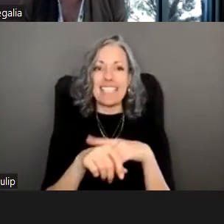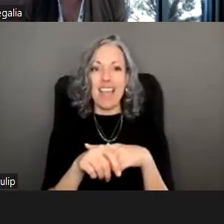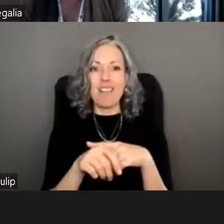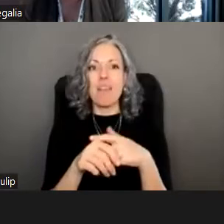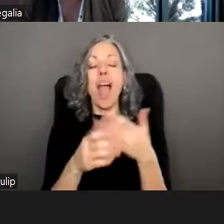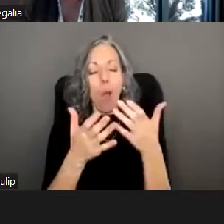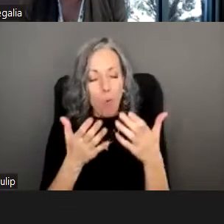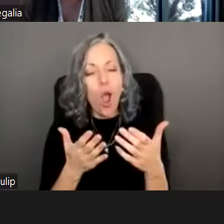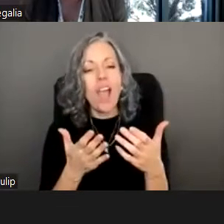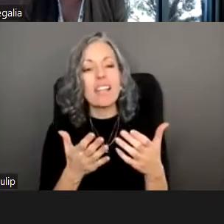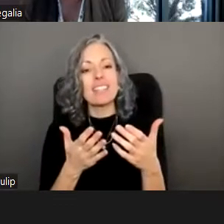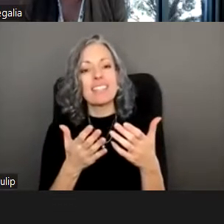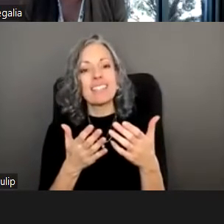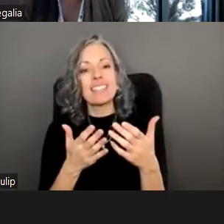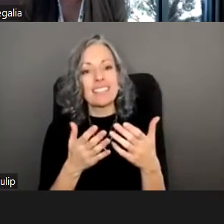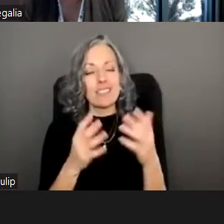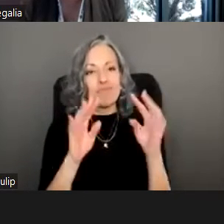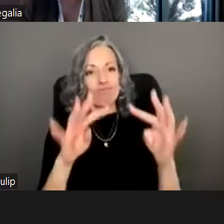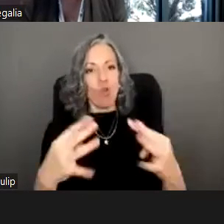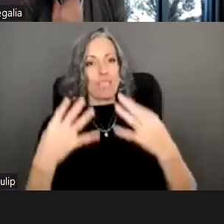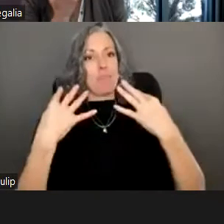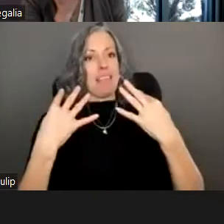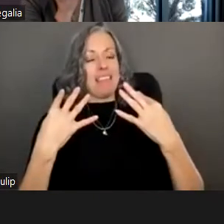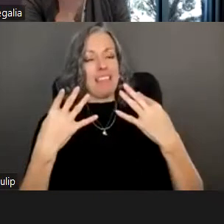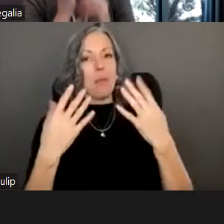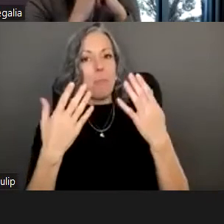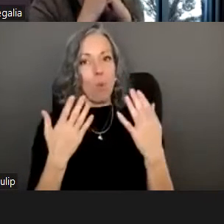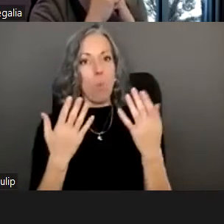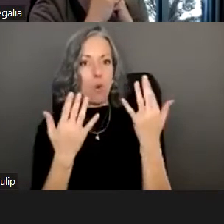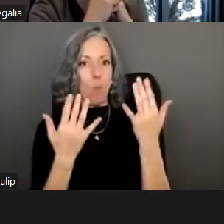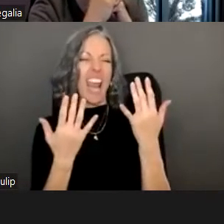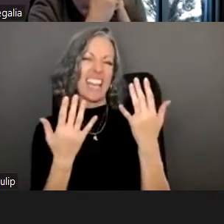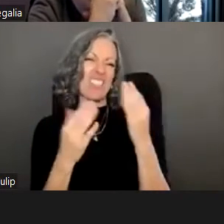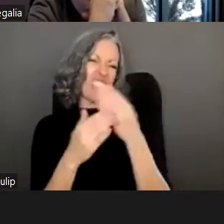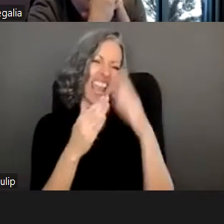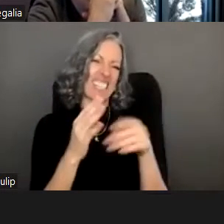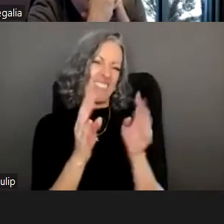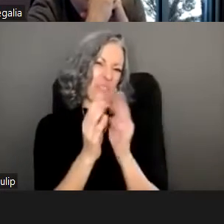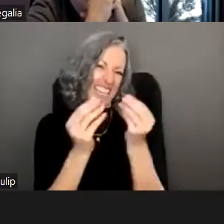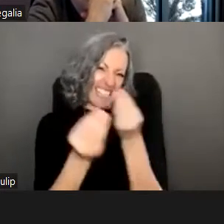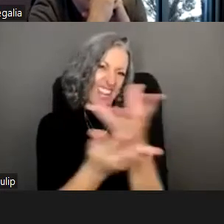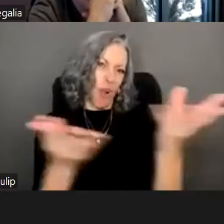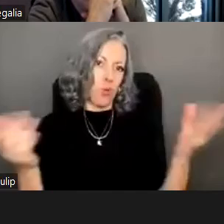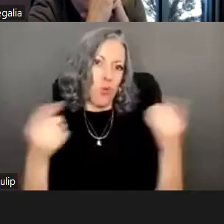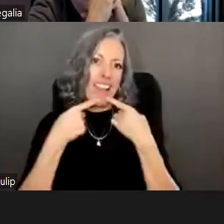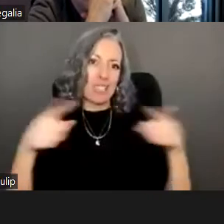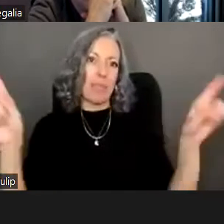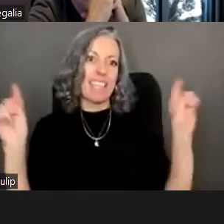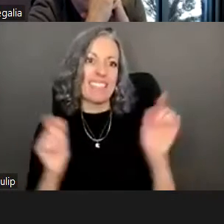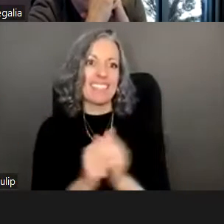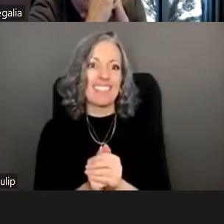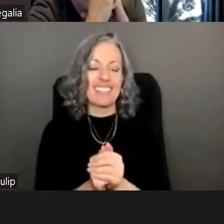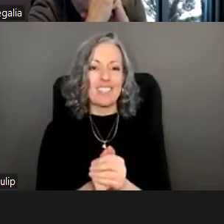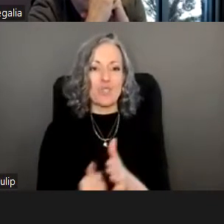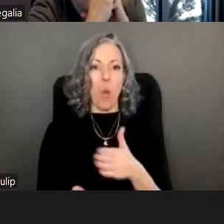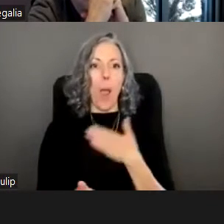just steal the limelight. And I just decide to wait until the very end of this meeting to do so. So glad to